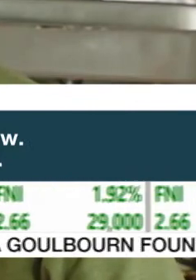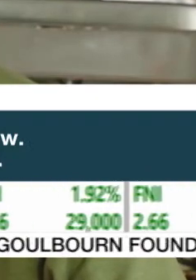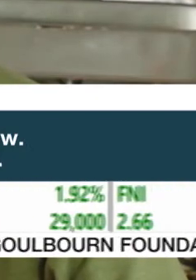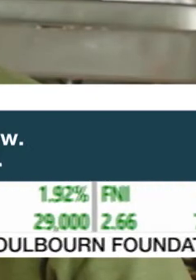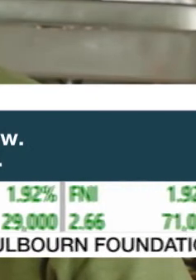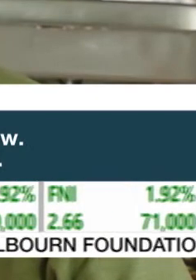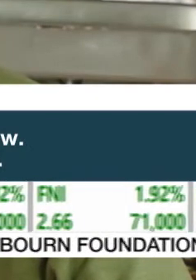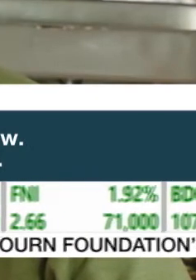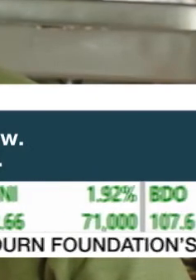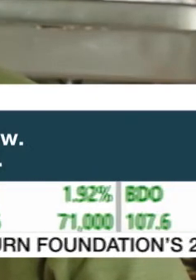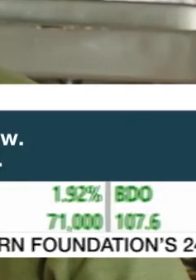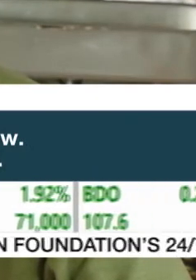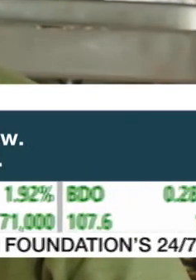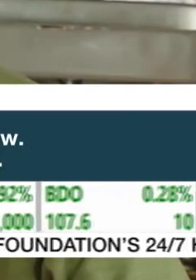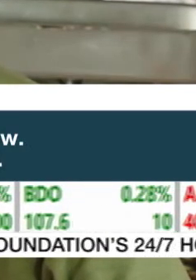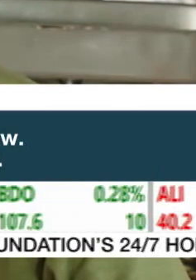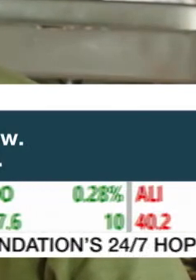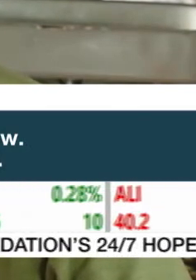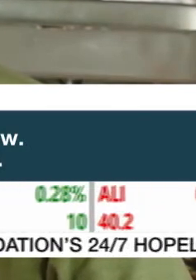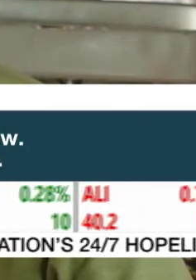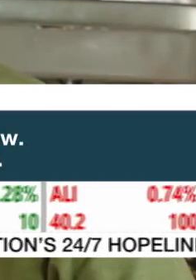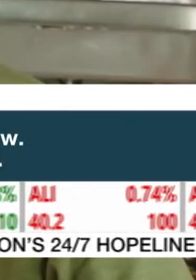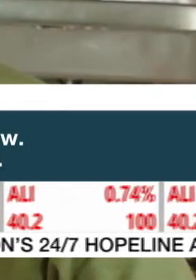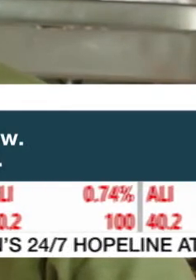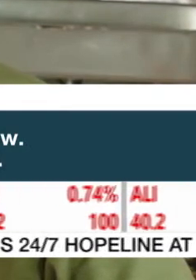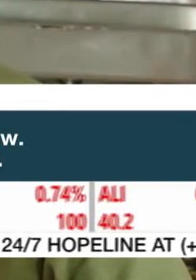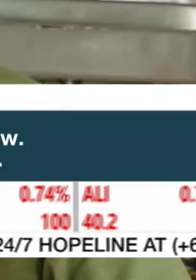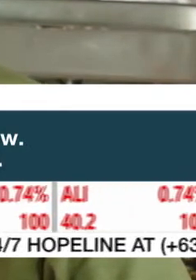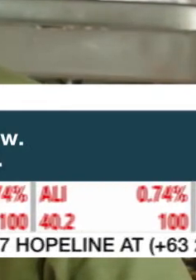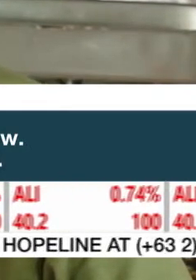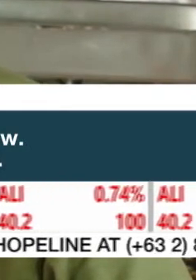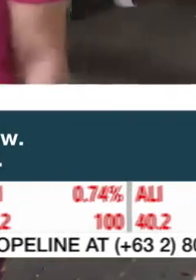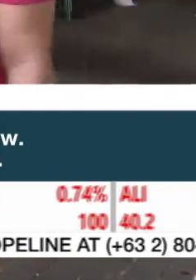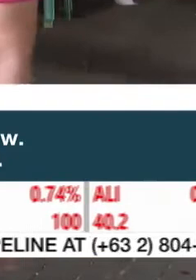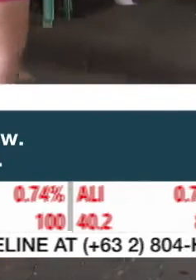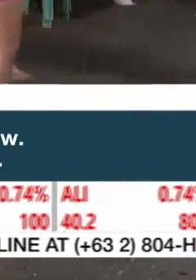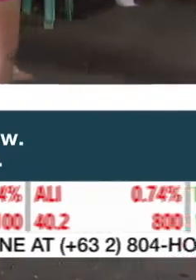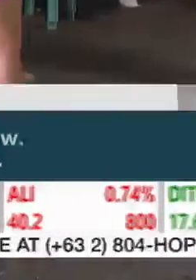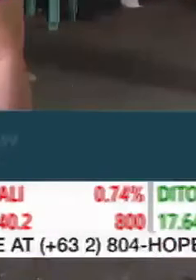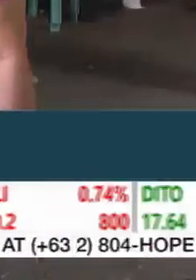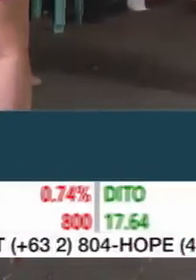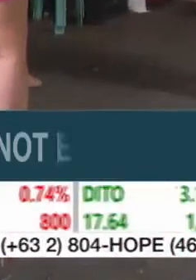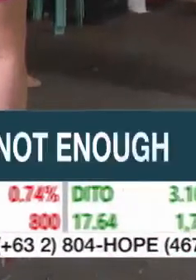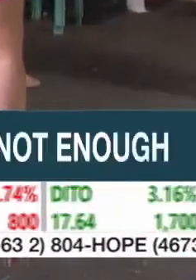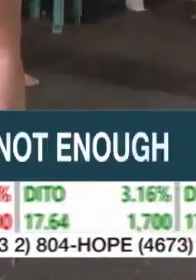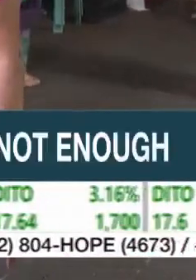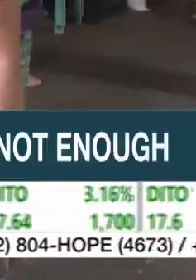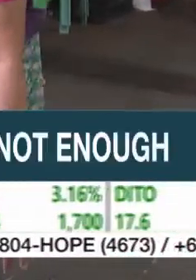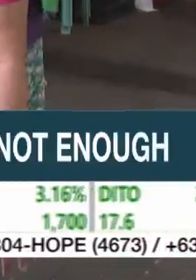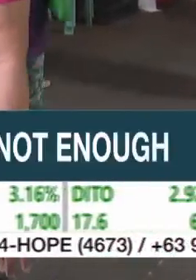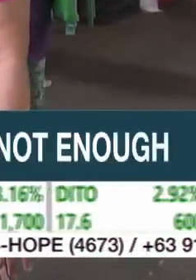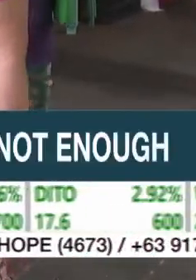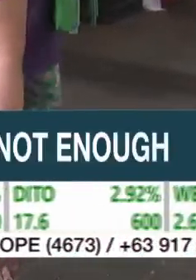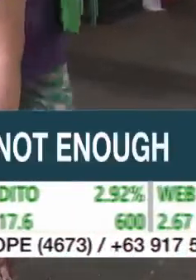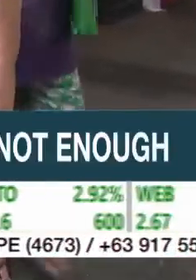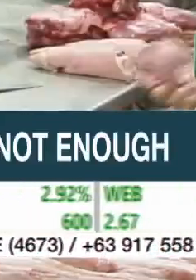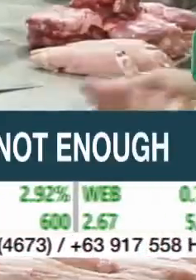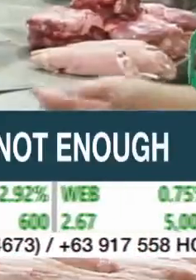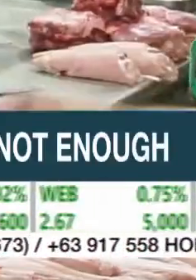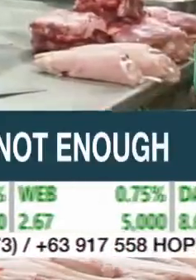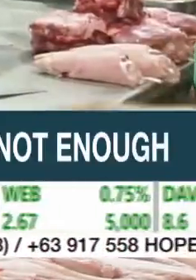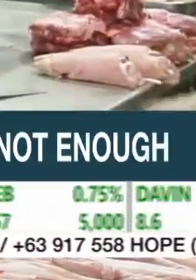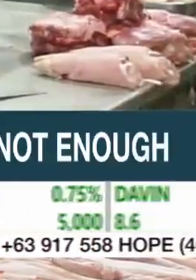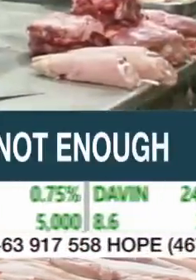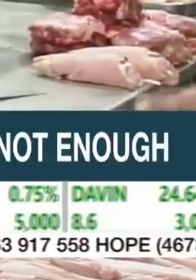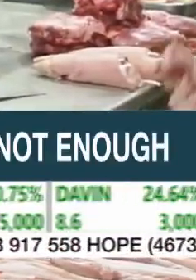Kaya po sana naman, sana araw-araw magbigay yung Department of Agriculture. The Agriculture Department says more pork will arrive